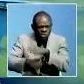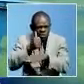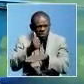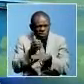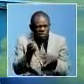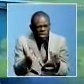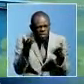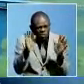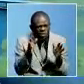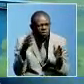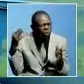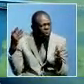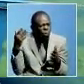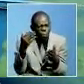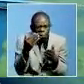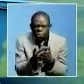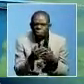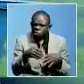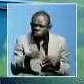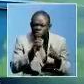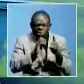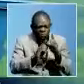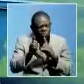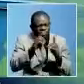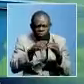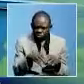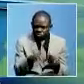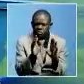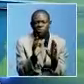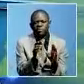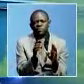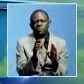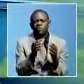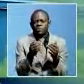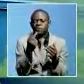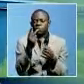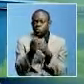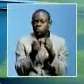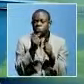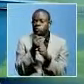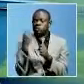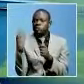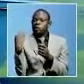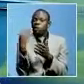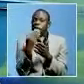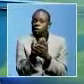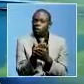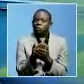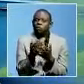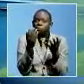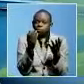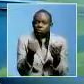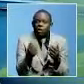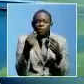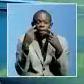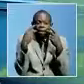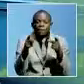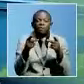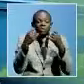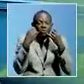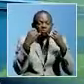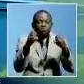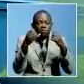have been ongoing since then. Mr. Sikumba says in the last 2 years, the campaign to sensitize the public